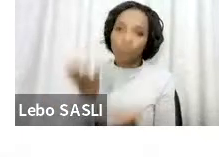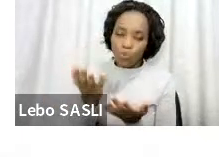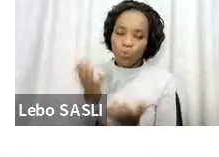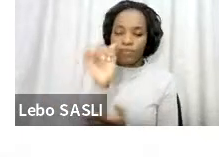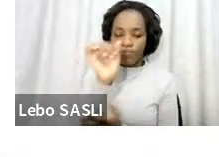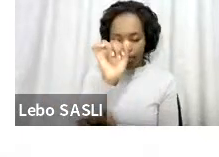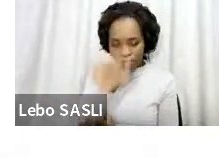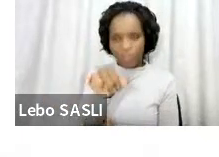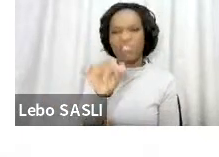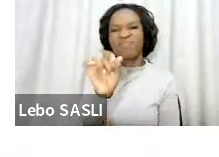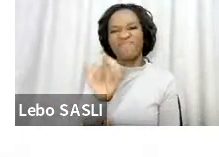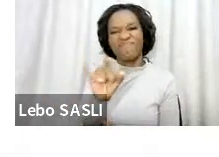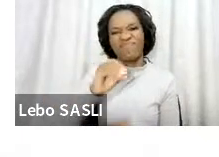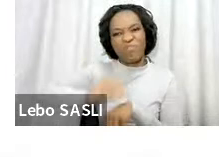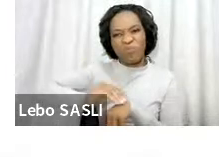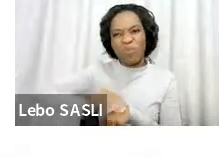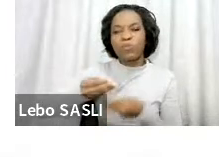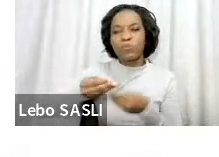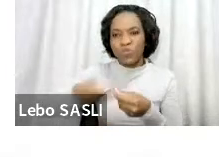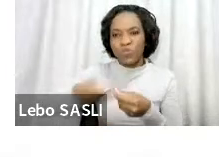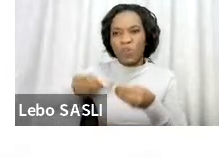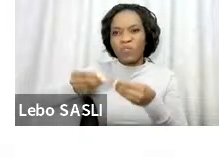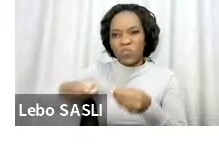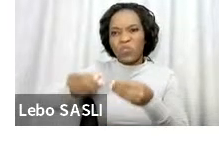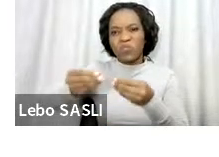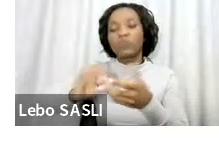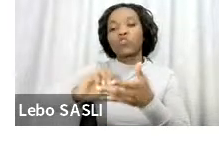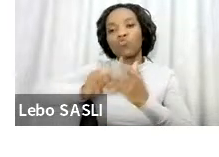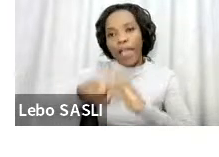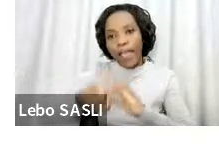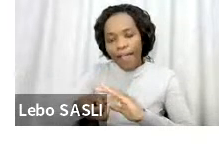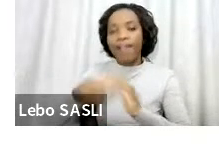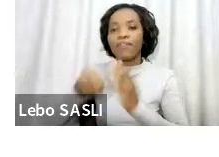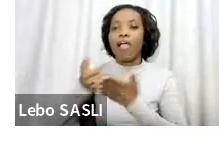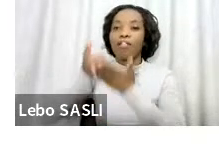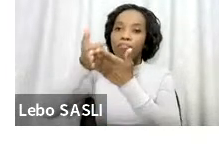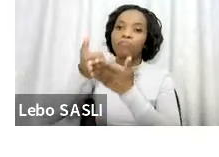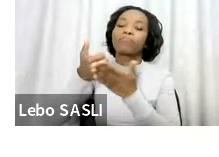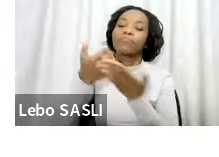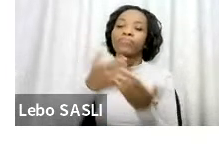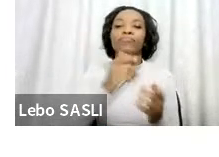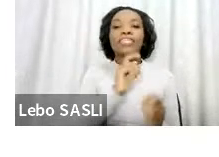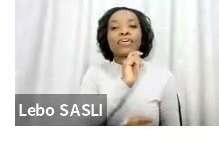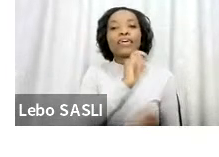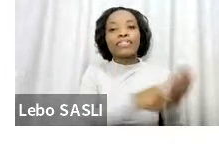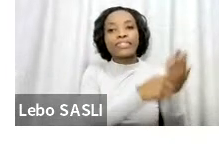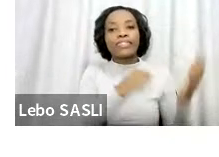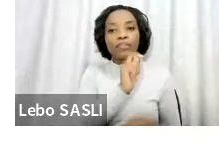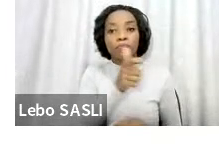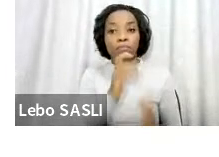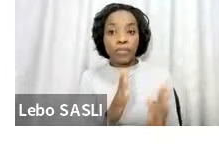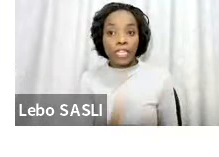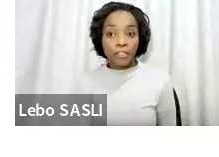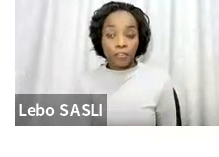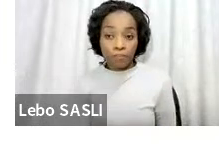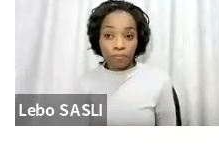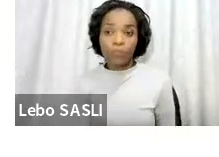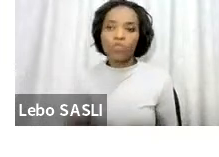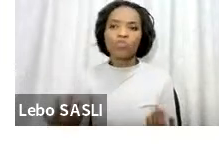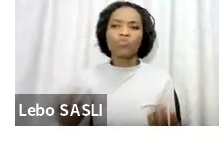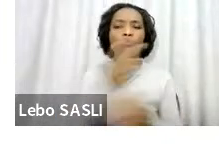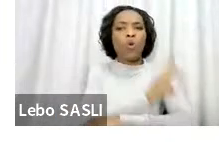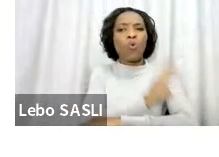we are dealing with and trying to assist taxpayers. Now, our website